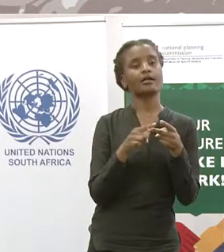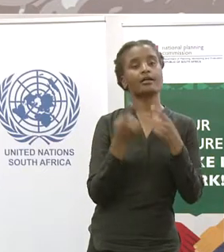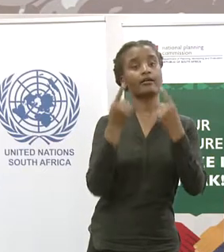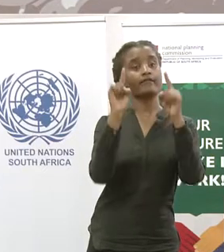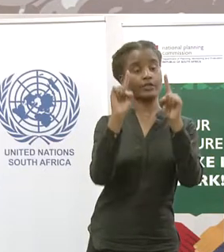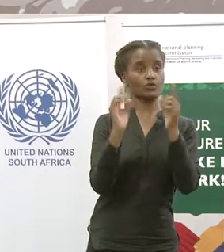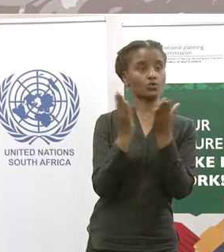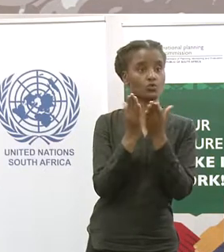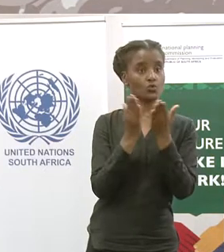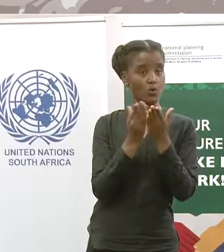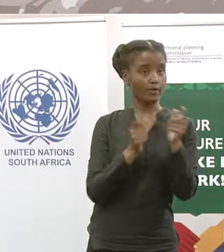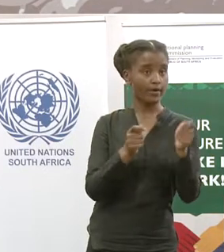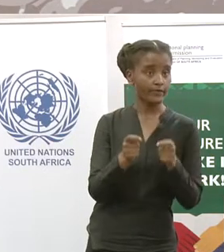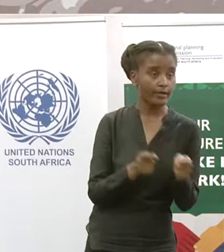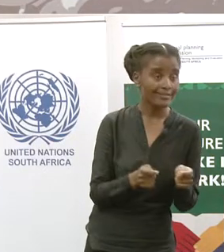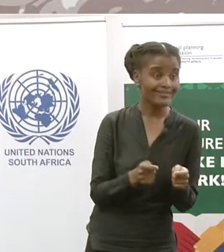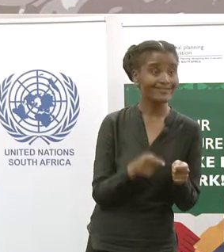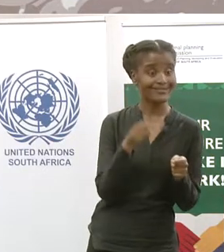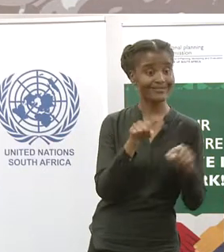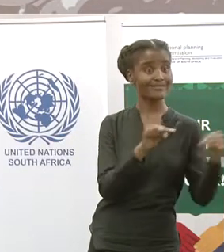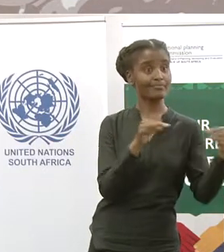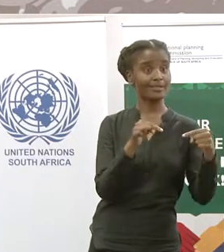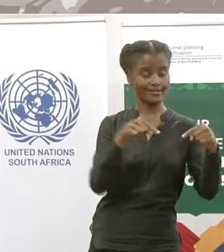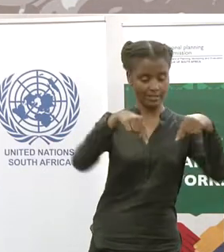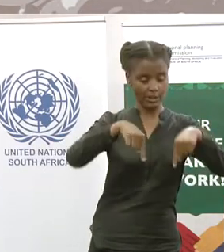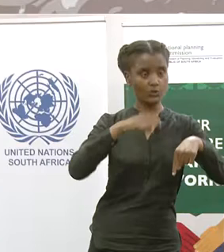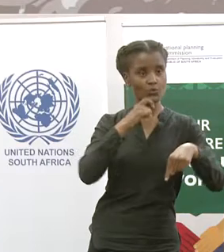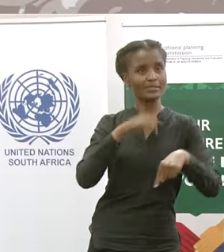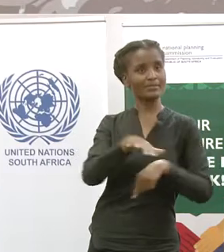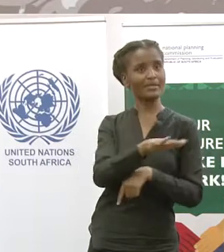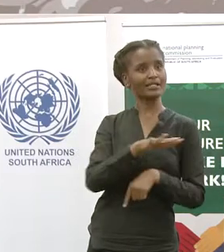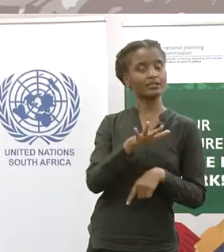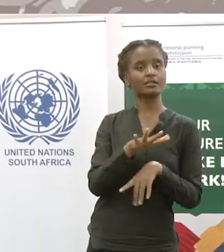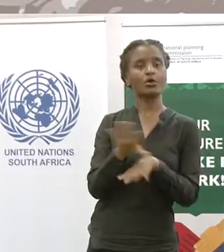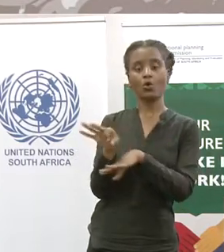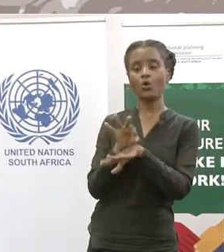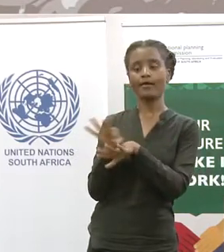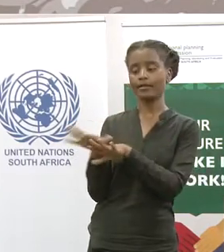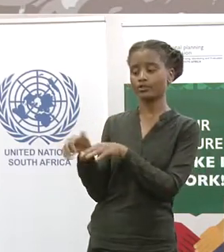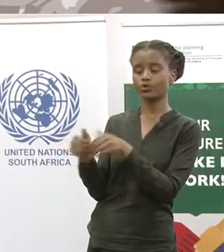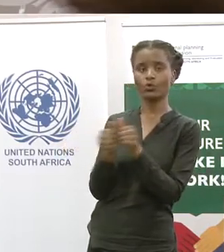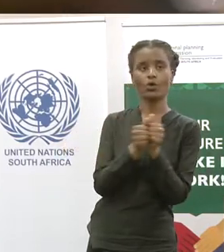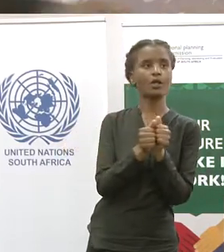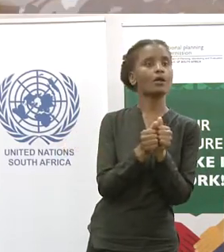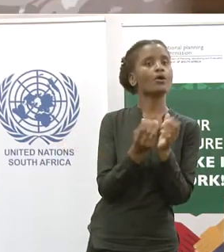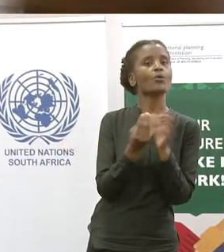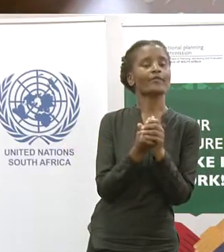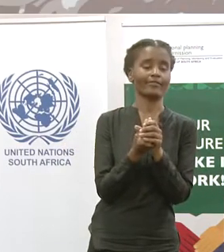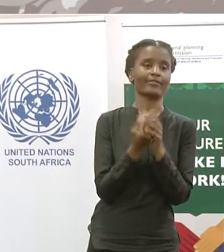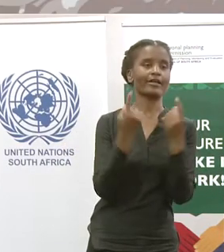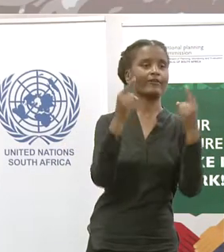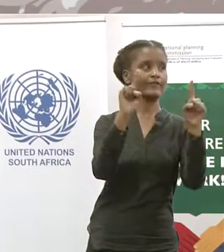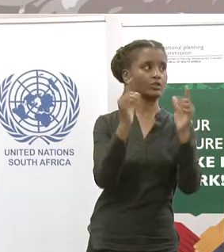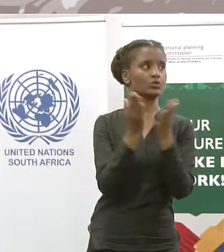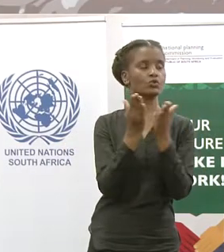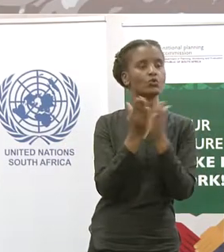of which this debate is hosted for us and has been organized jointly with the Wits School of Law. And